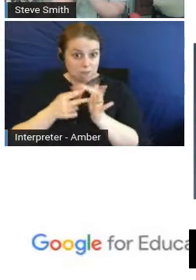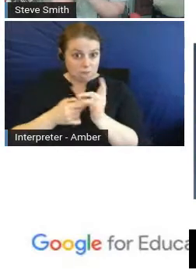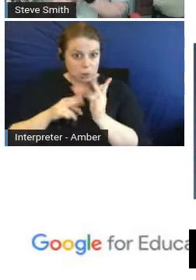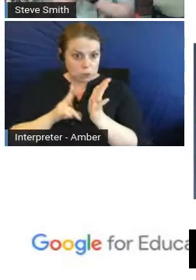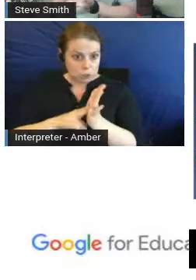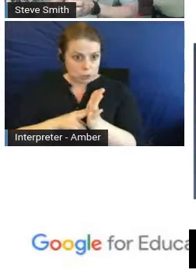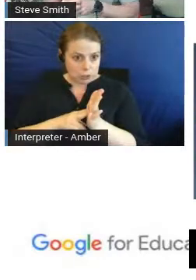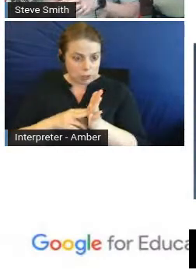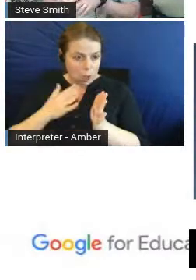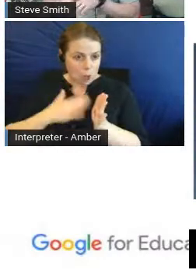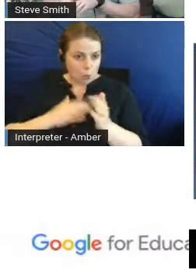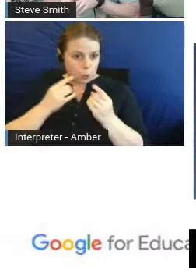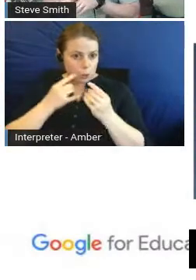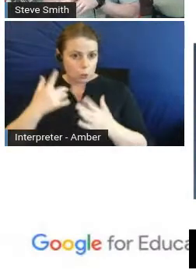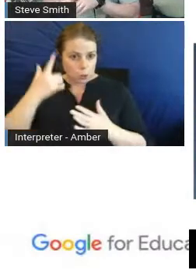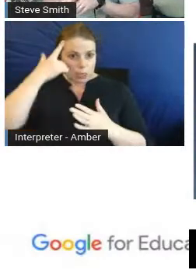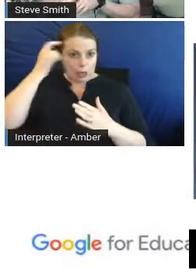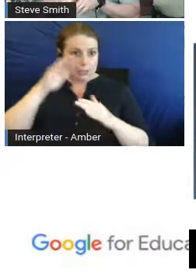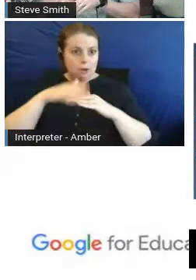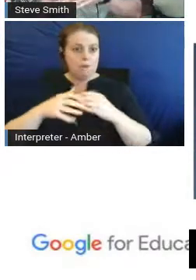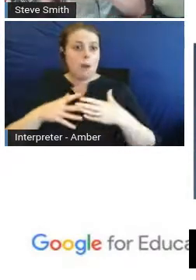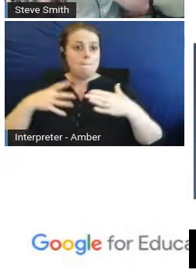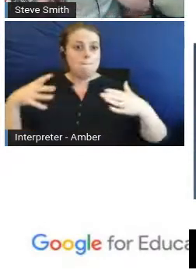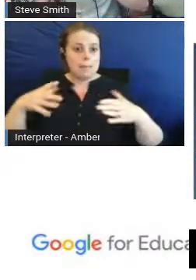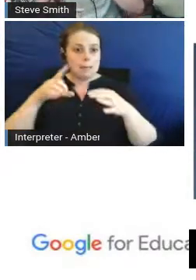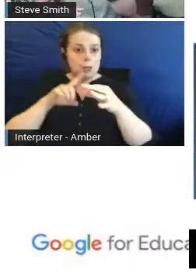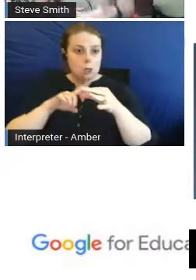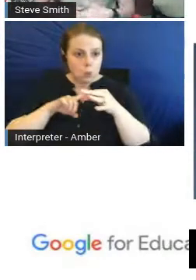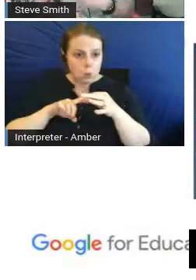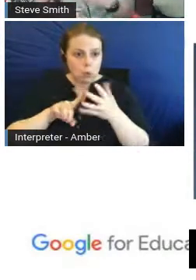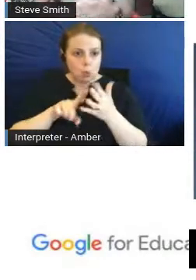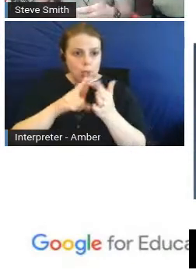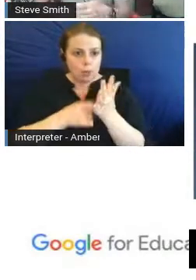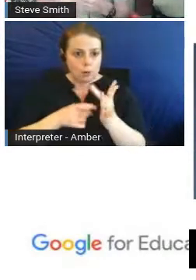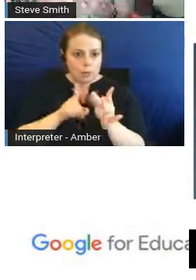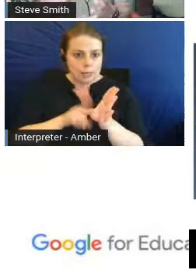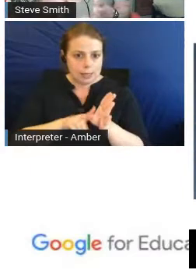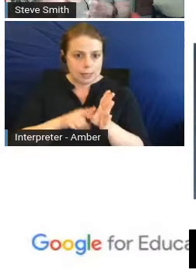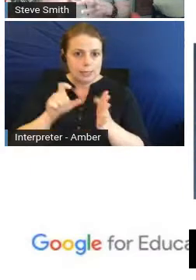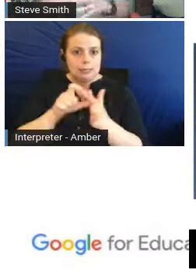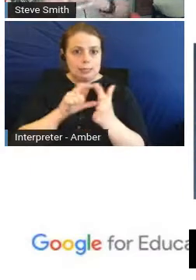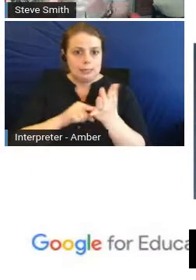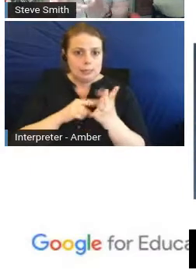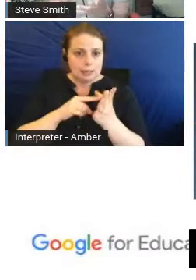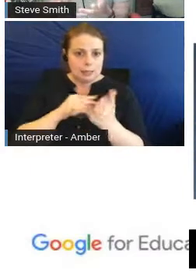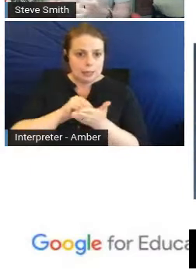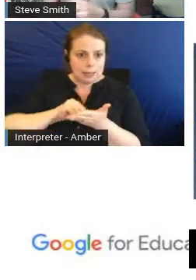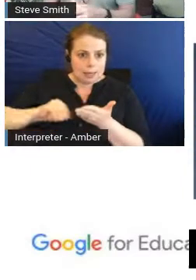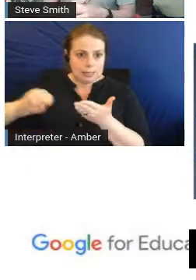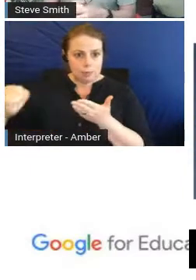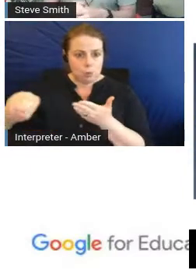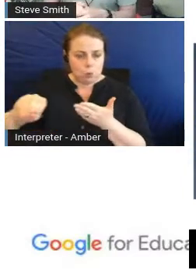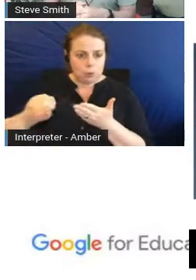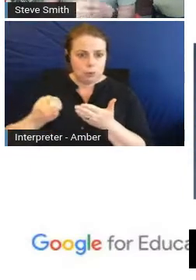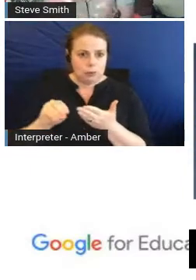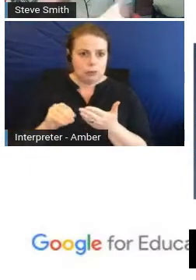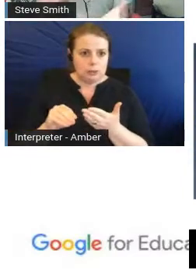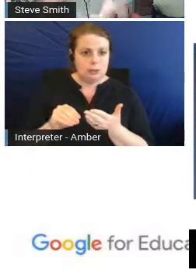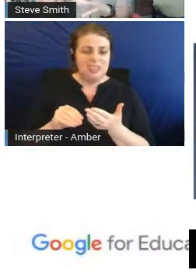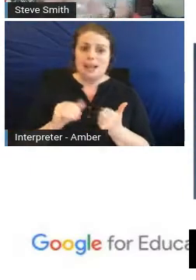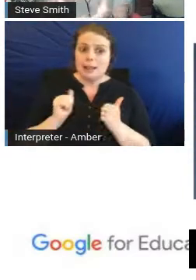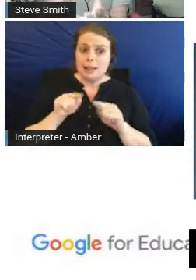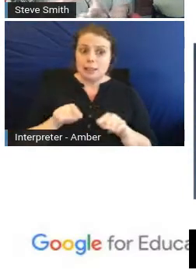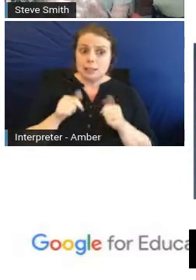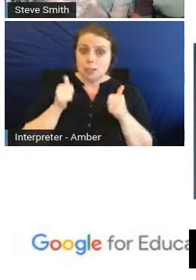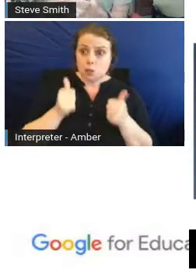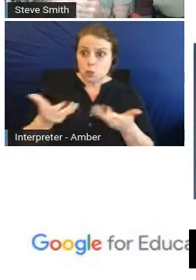idea of the BigQuery data export. Understanding data is actually a great discussion to have with students as well. So some of